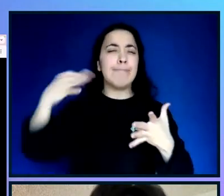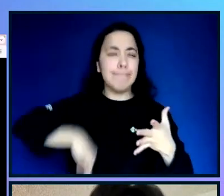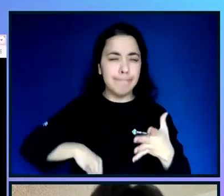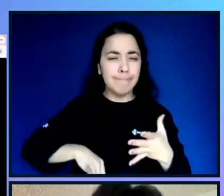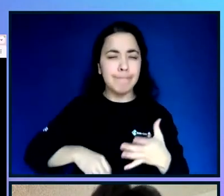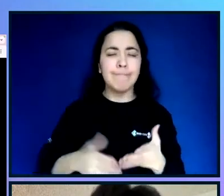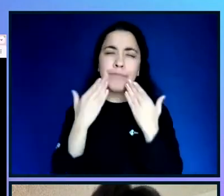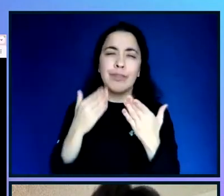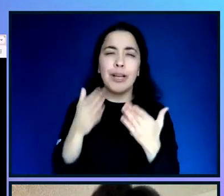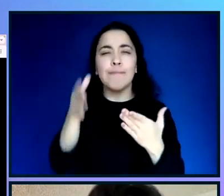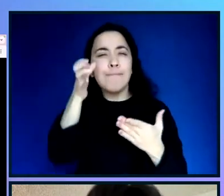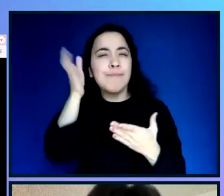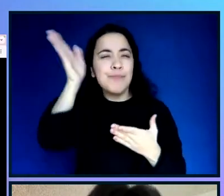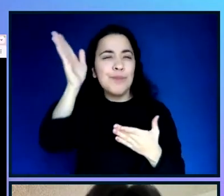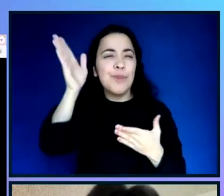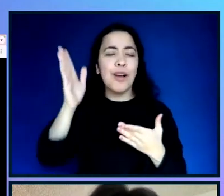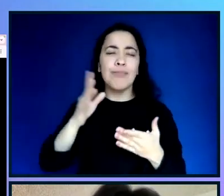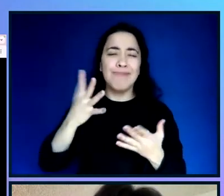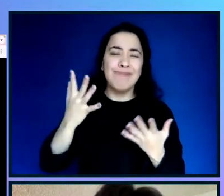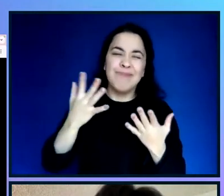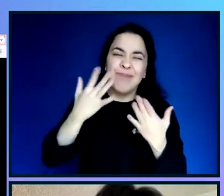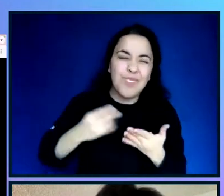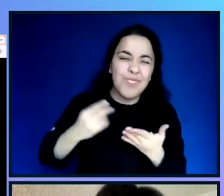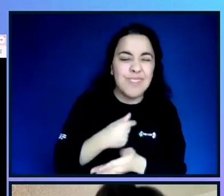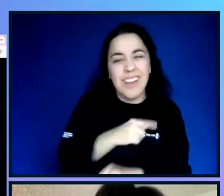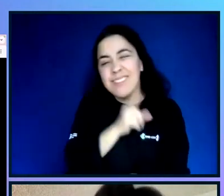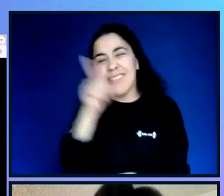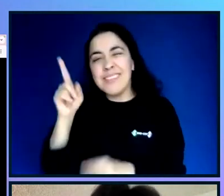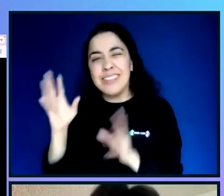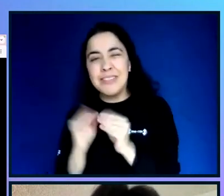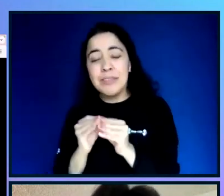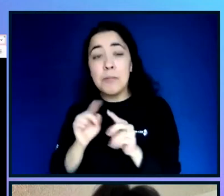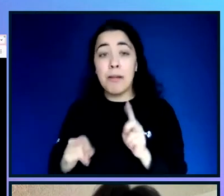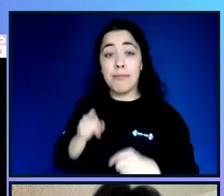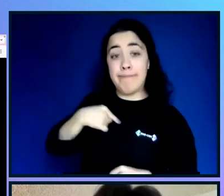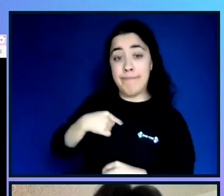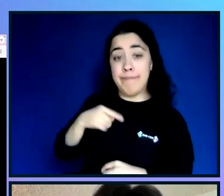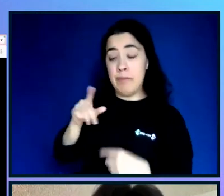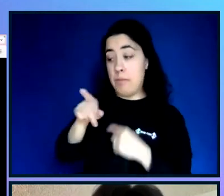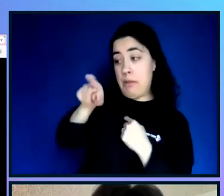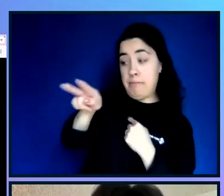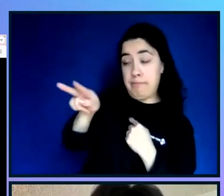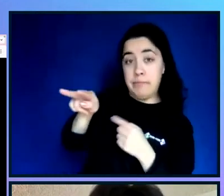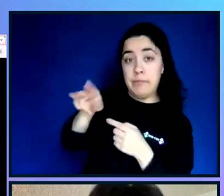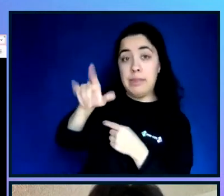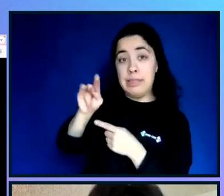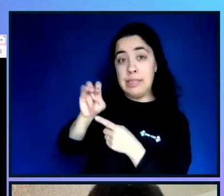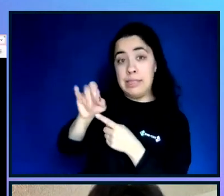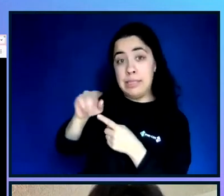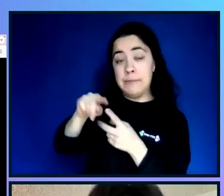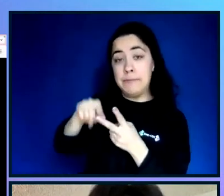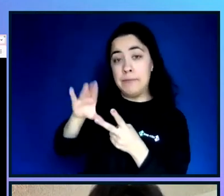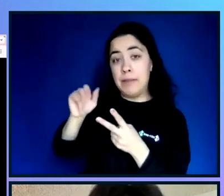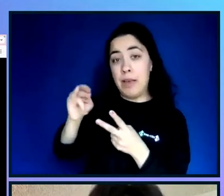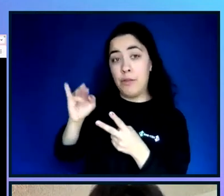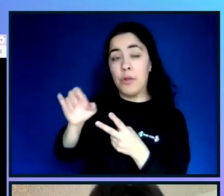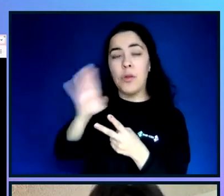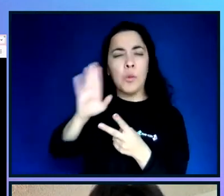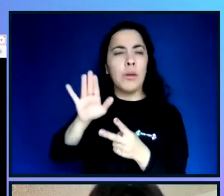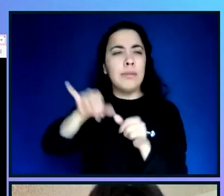Thanks for listening to our talk. Unfortunately, I have to run to a meeting, but Lindsey and Catherine will stay on for the live Q&A.